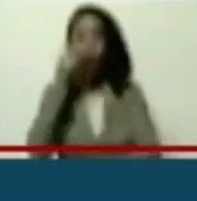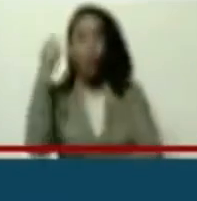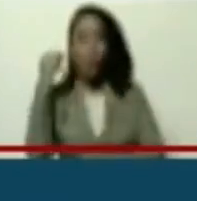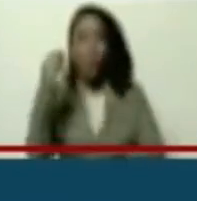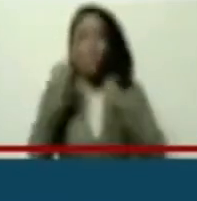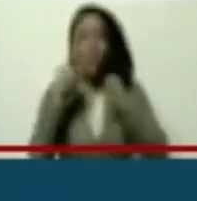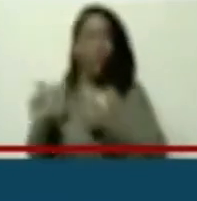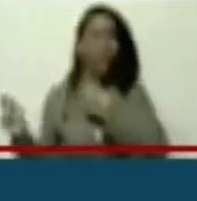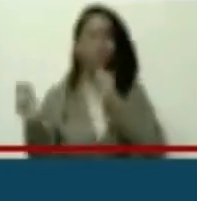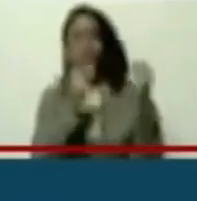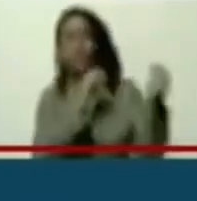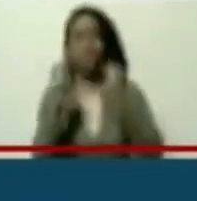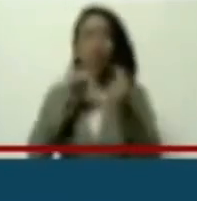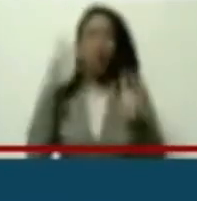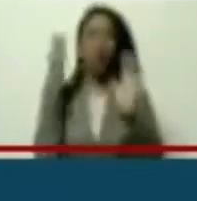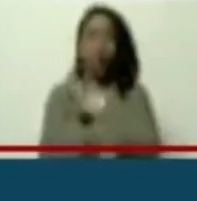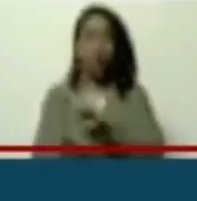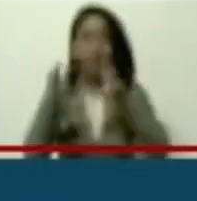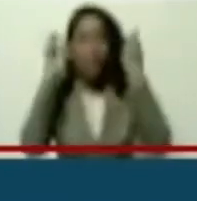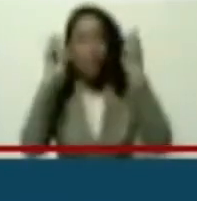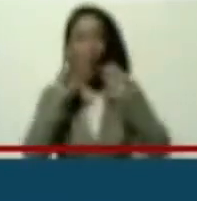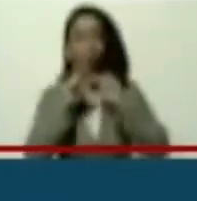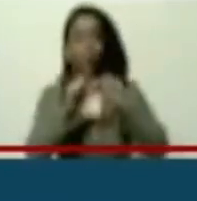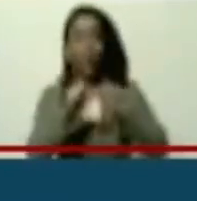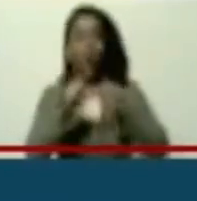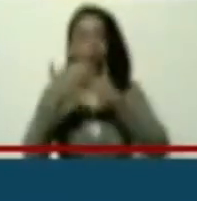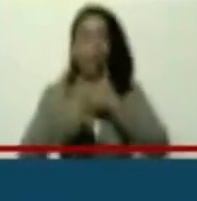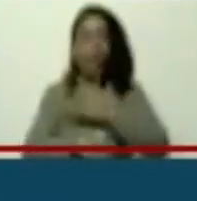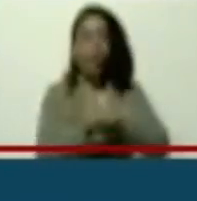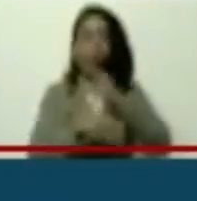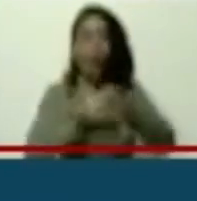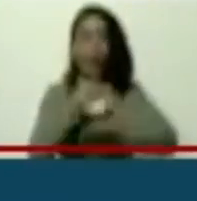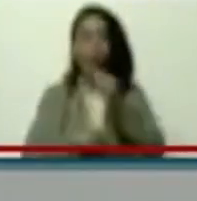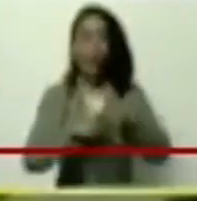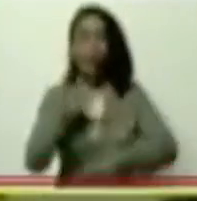to discuss these issues and to continue advancing in the consolidation of an